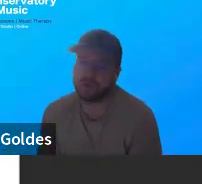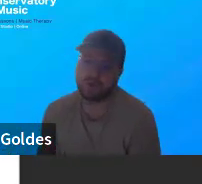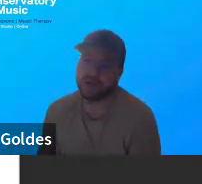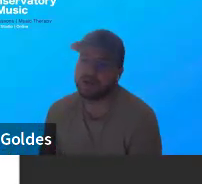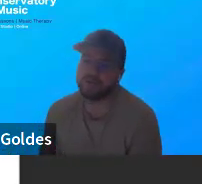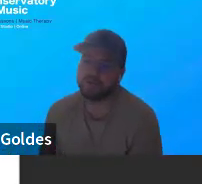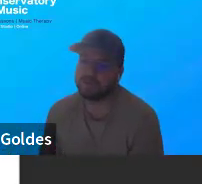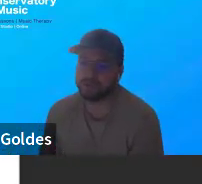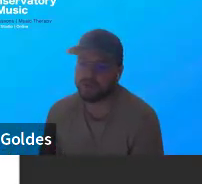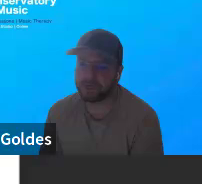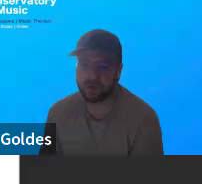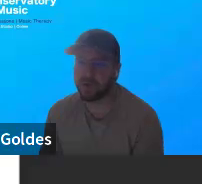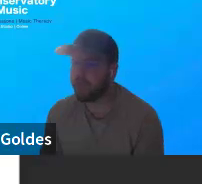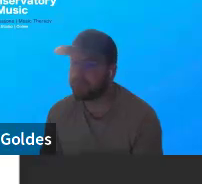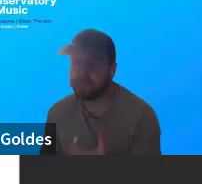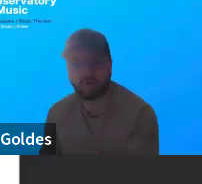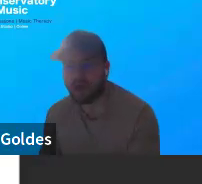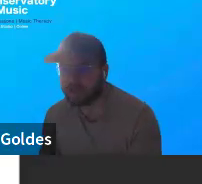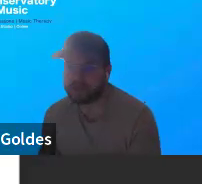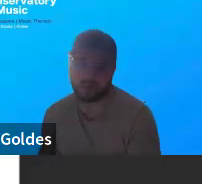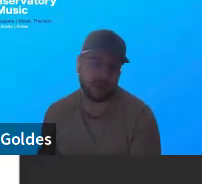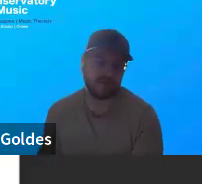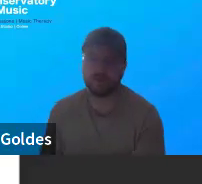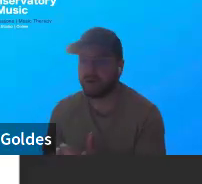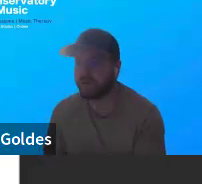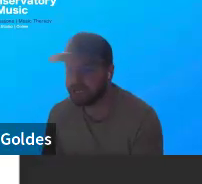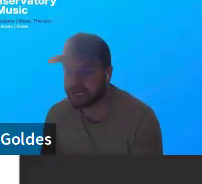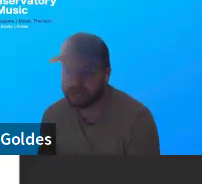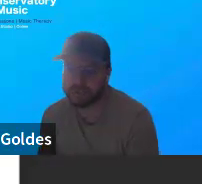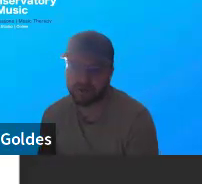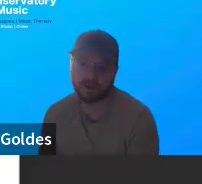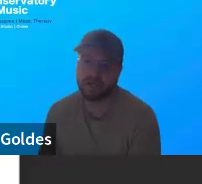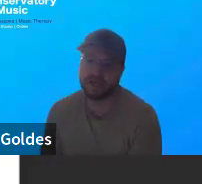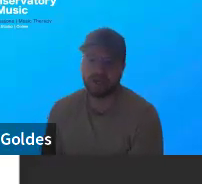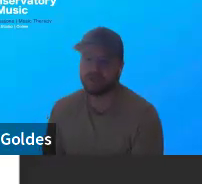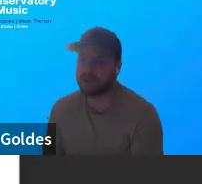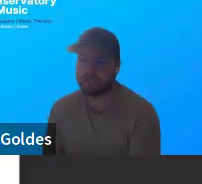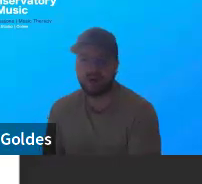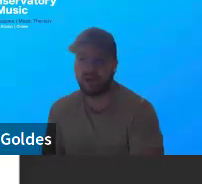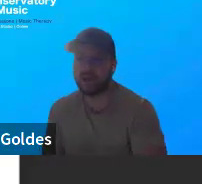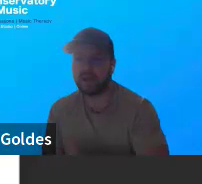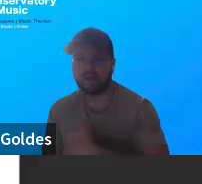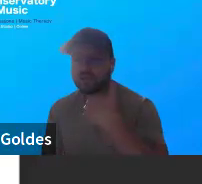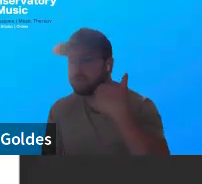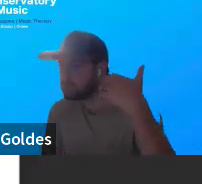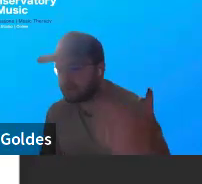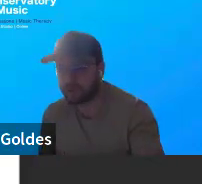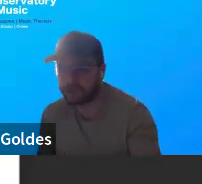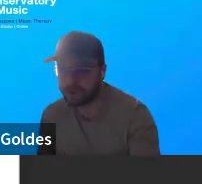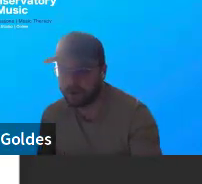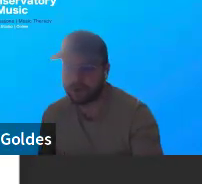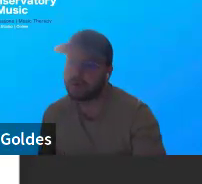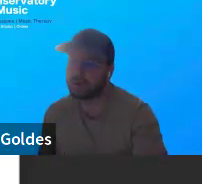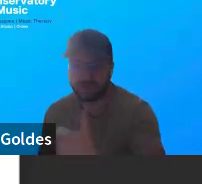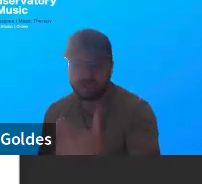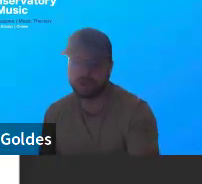teachers, right? So essentially we pay them for mileage, we pay them for driving time. So that's why they're